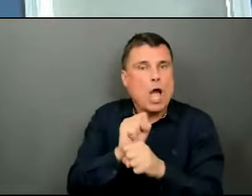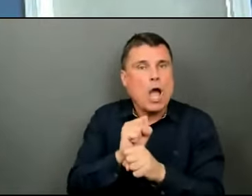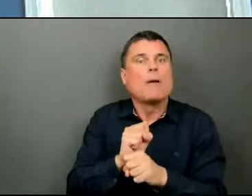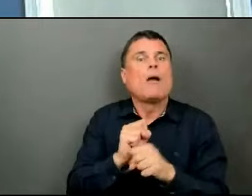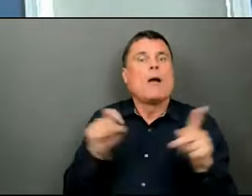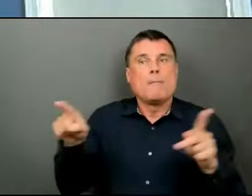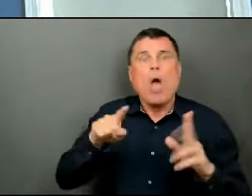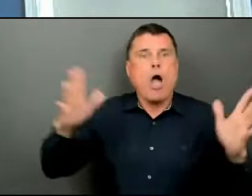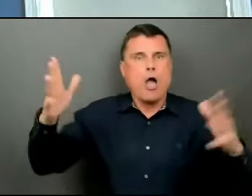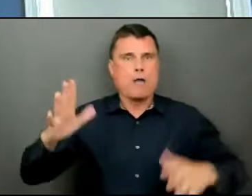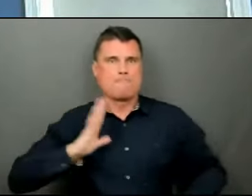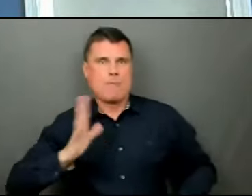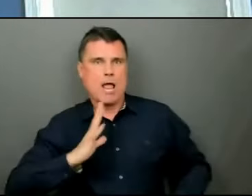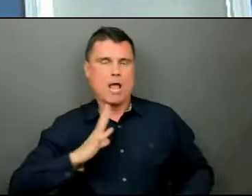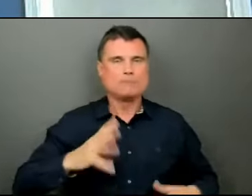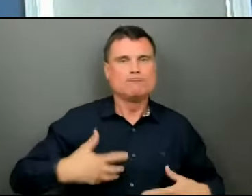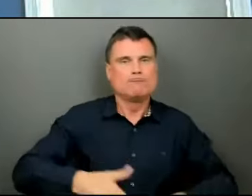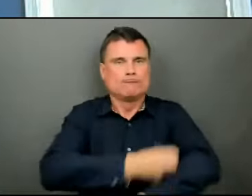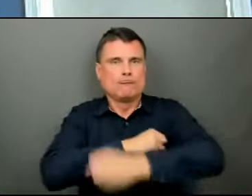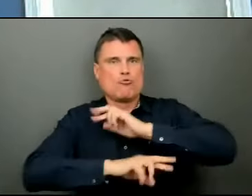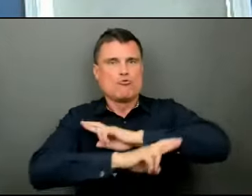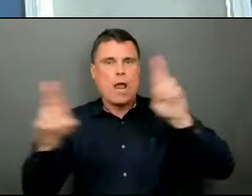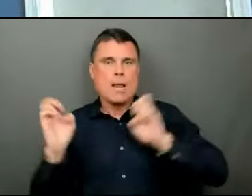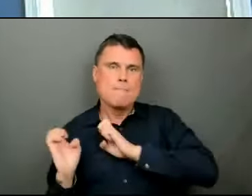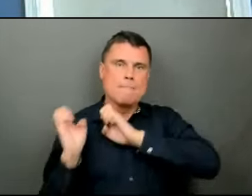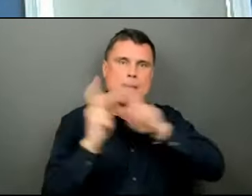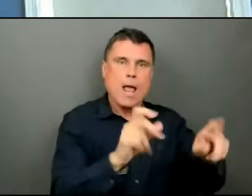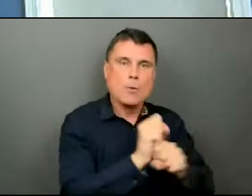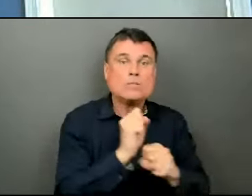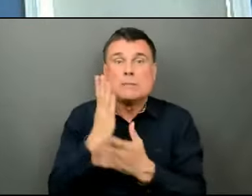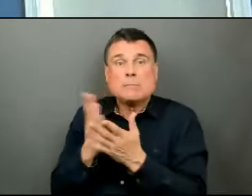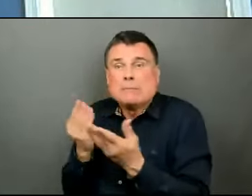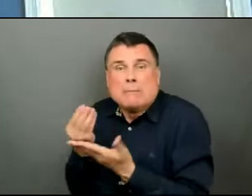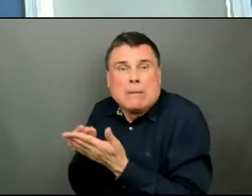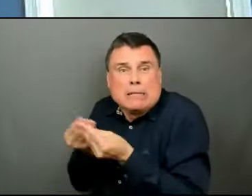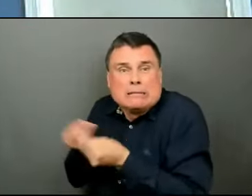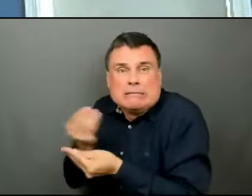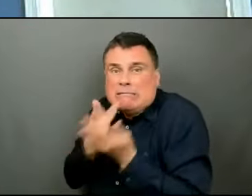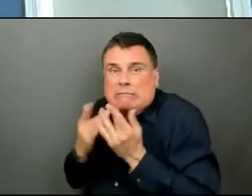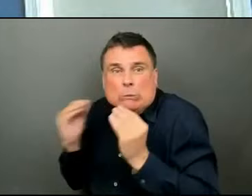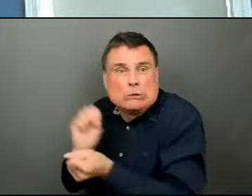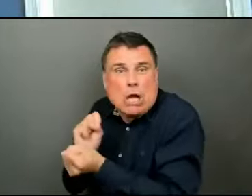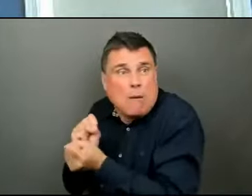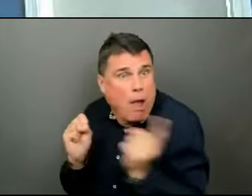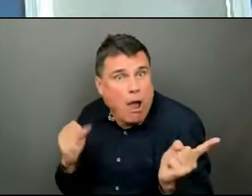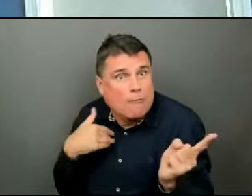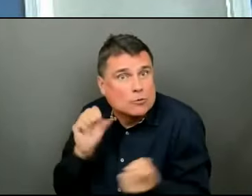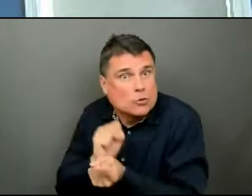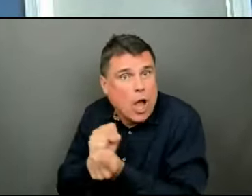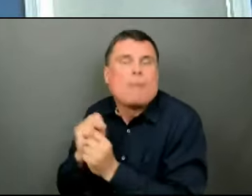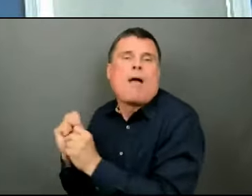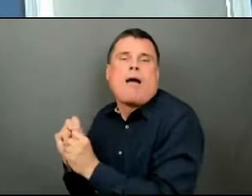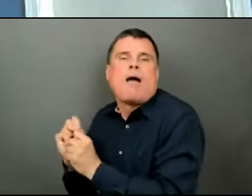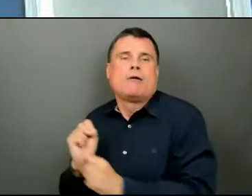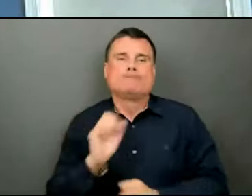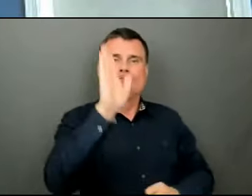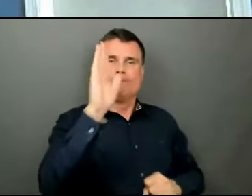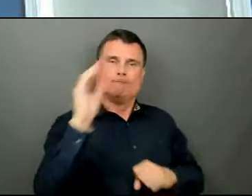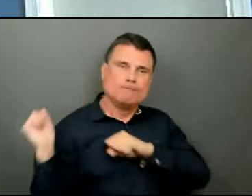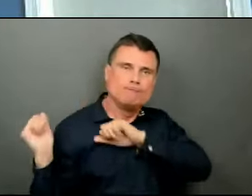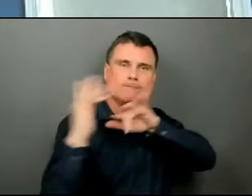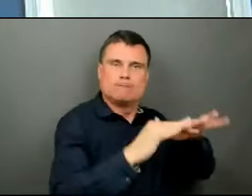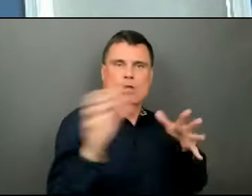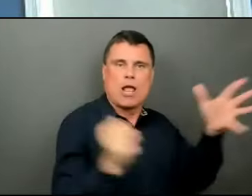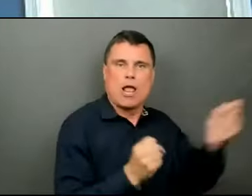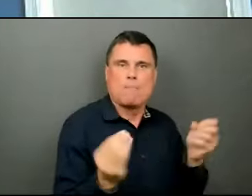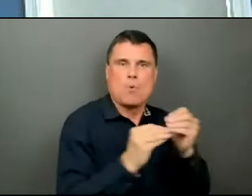in the long term, it will provide an excellent rapid transit option to better connect our region, reduce greenhouse gas